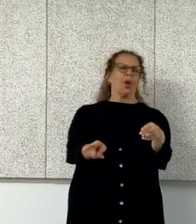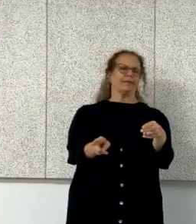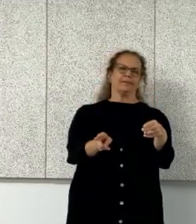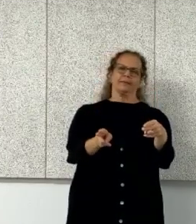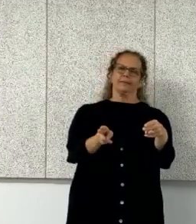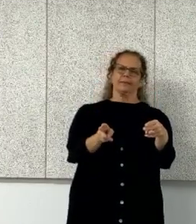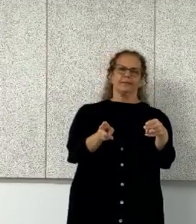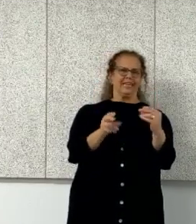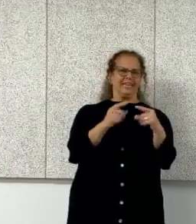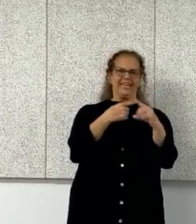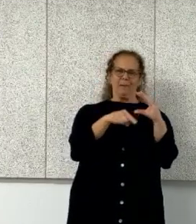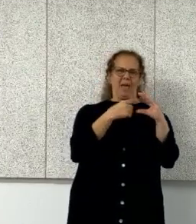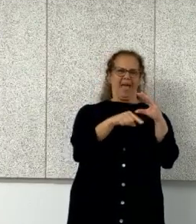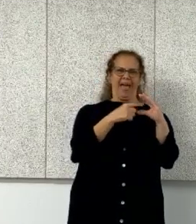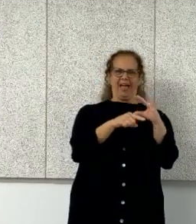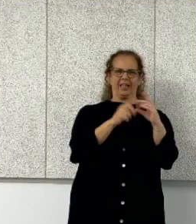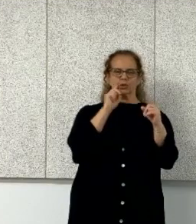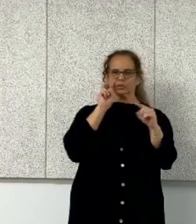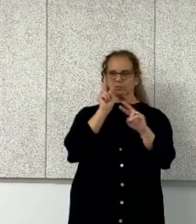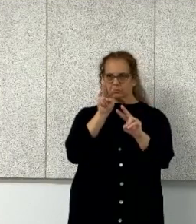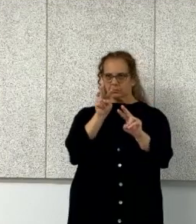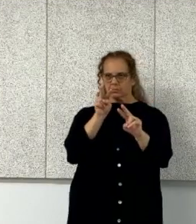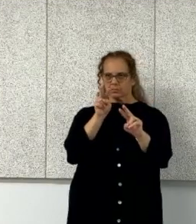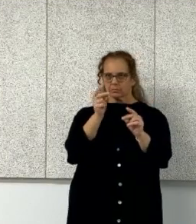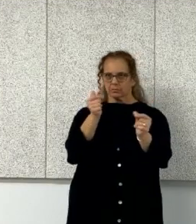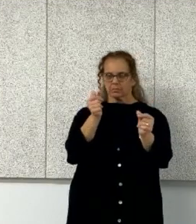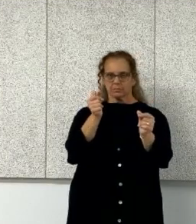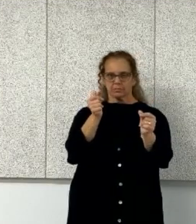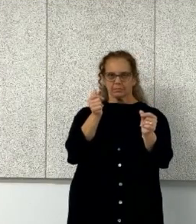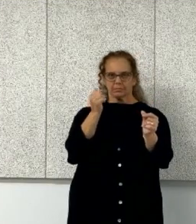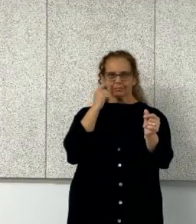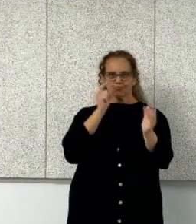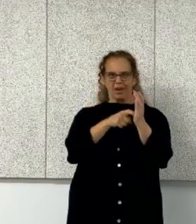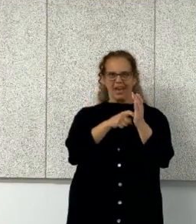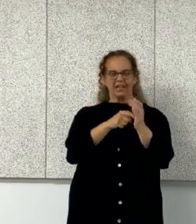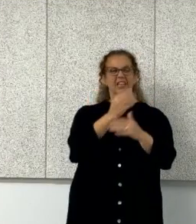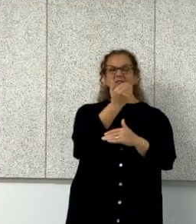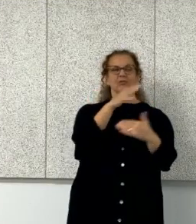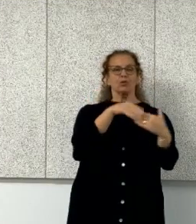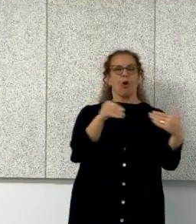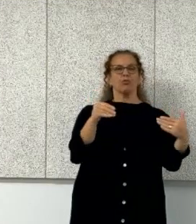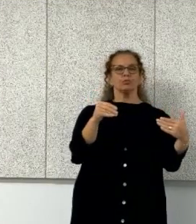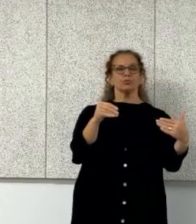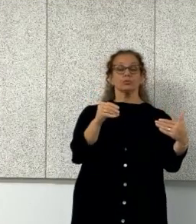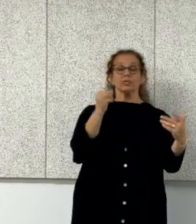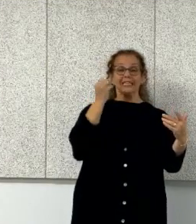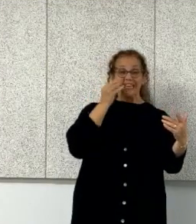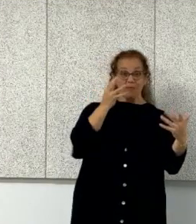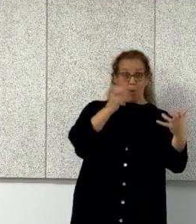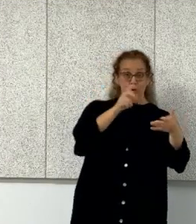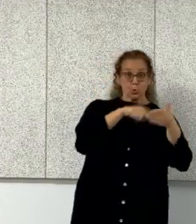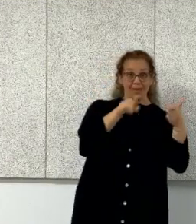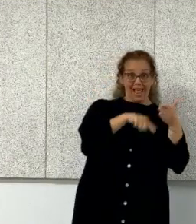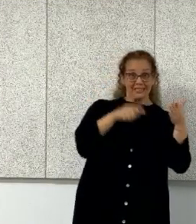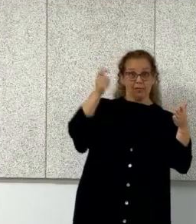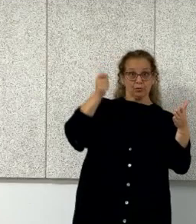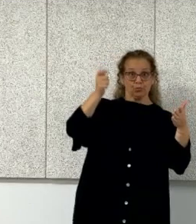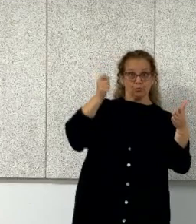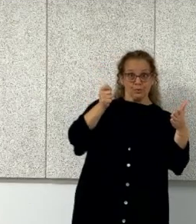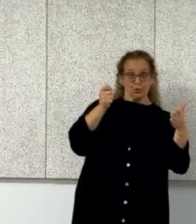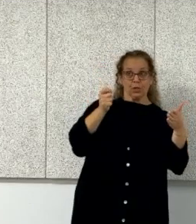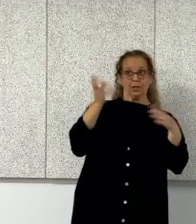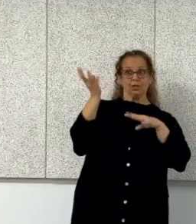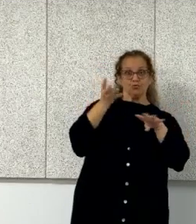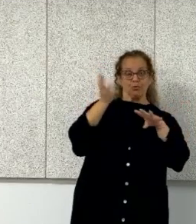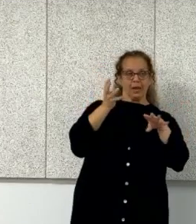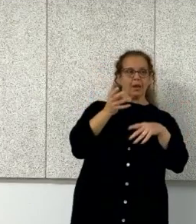actually like lands with someone. We're trying to make it really easy, $15. And if you want to cancel your like subscription after you see your